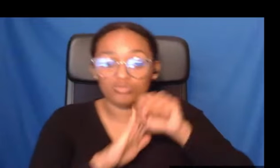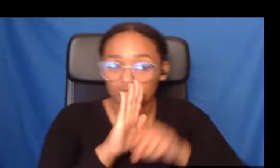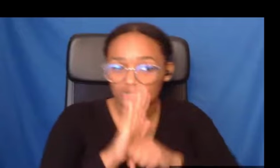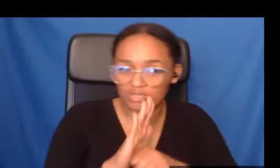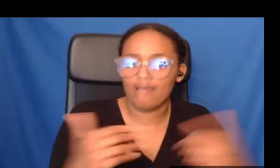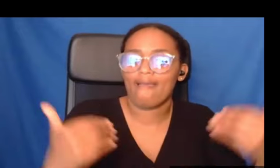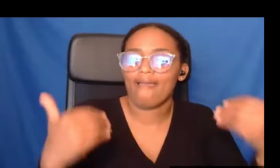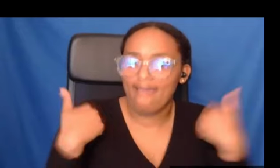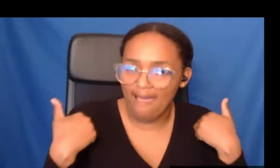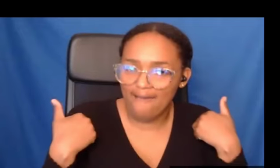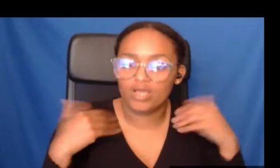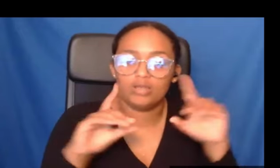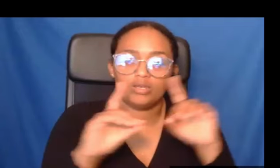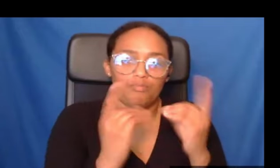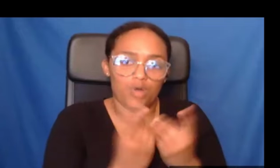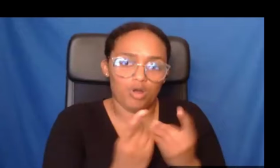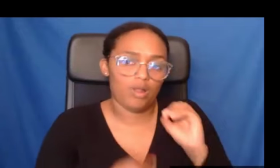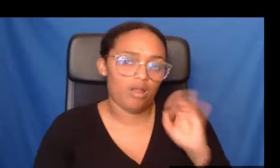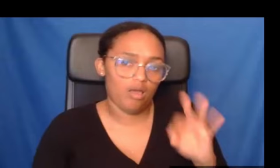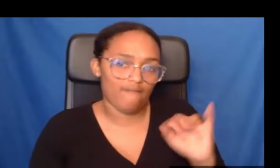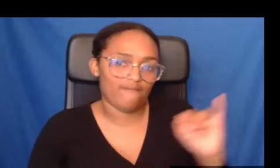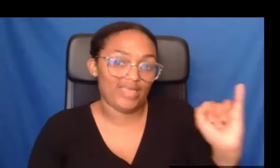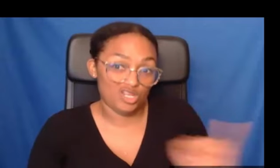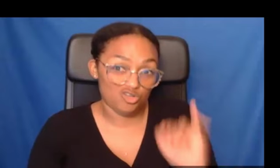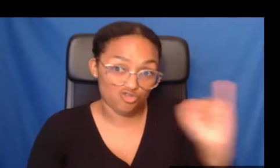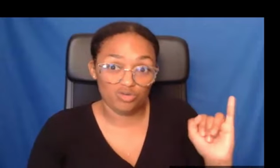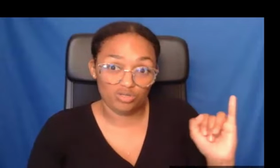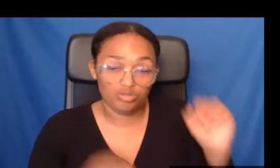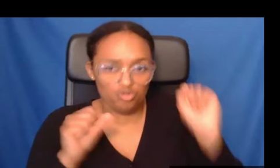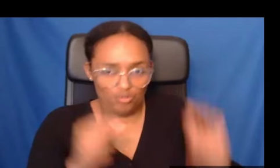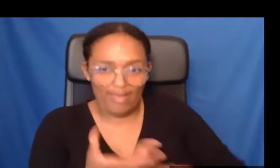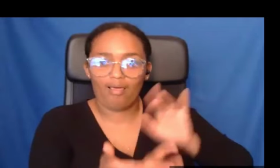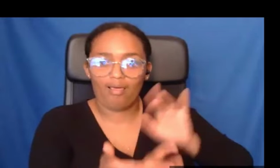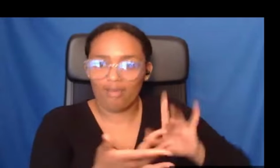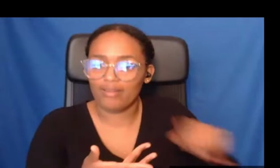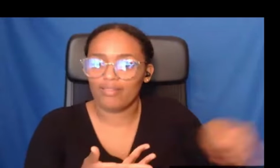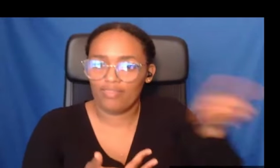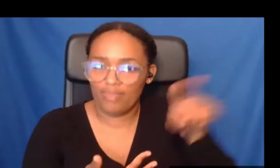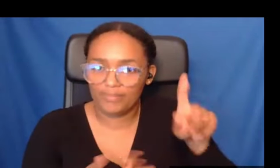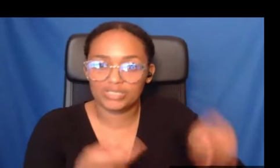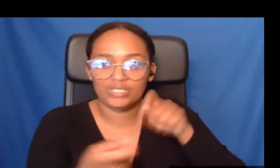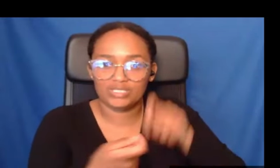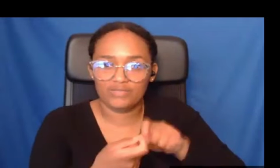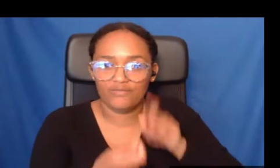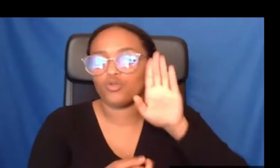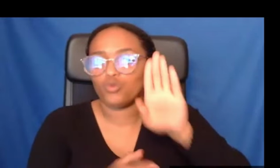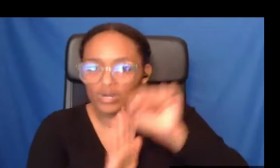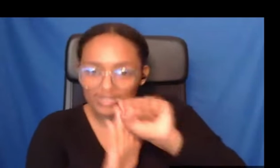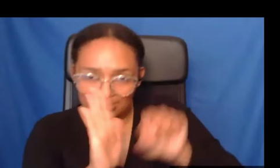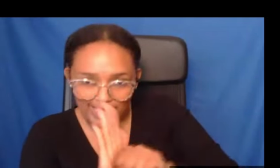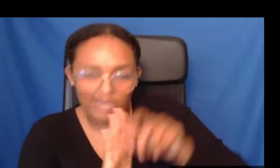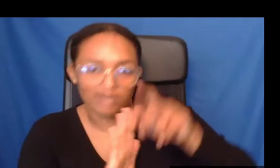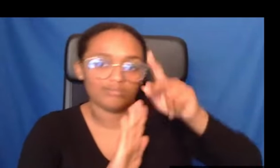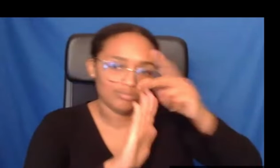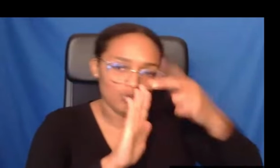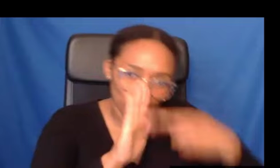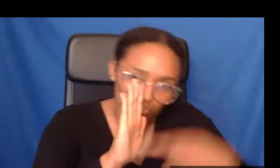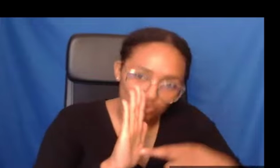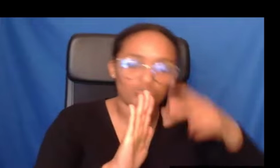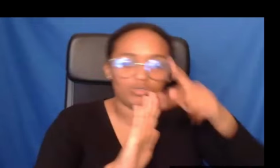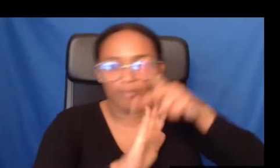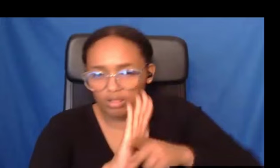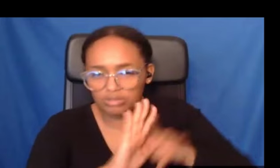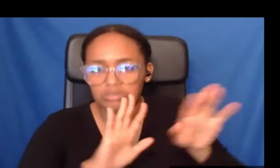of Insurance for information specific to your state. And the best way to